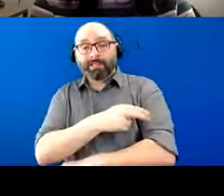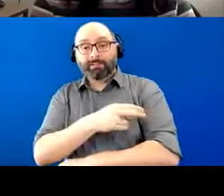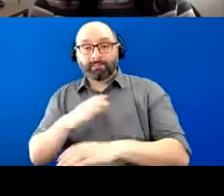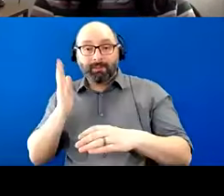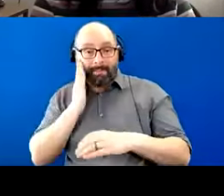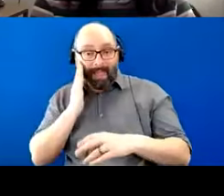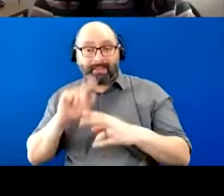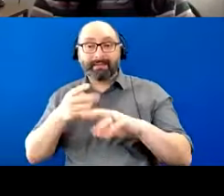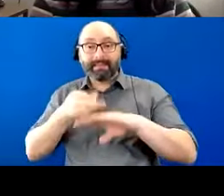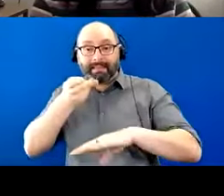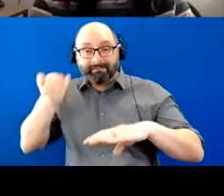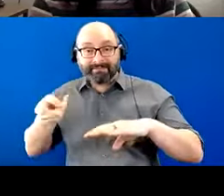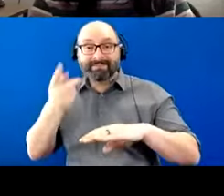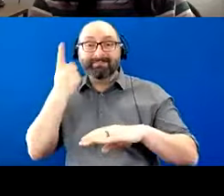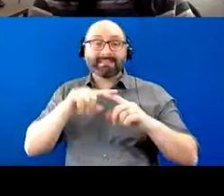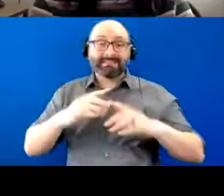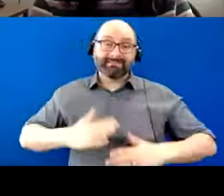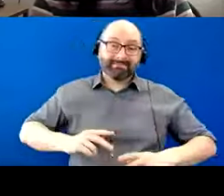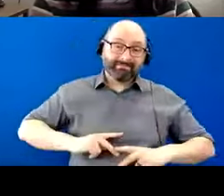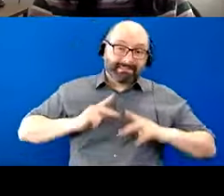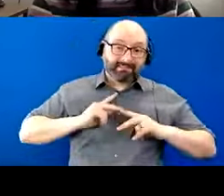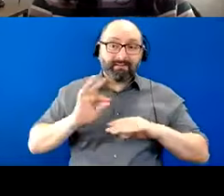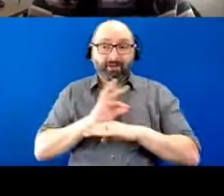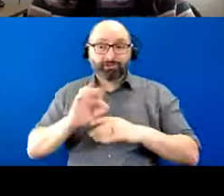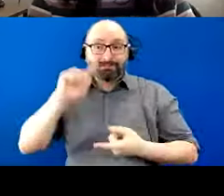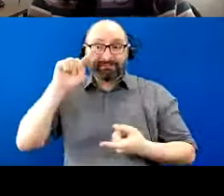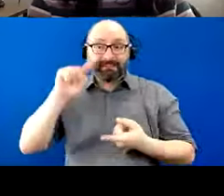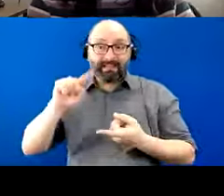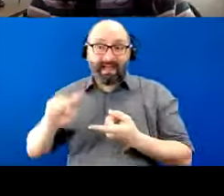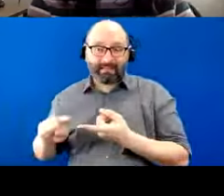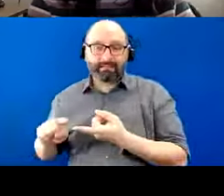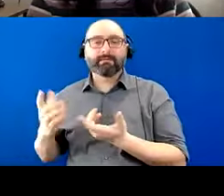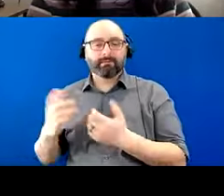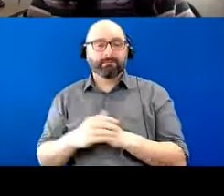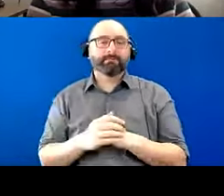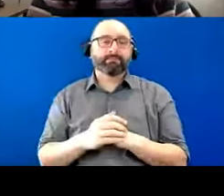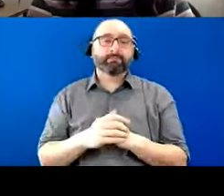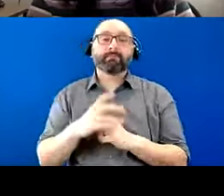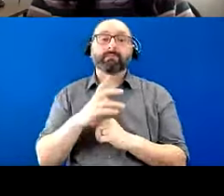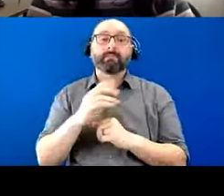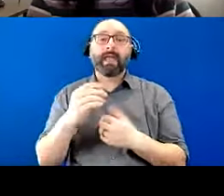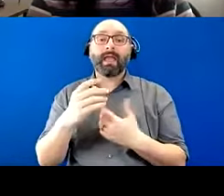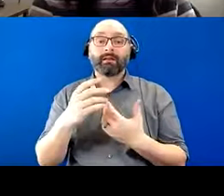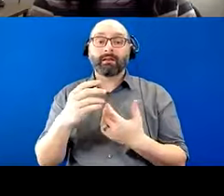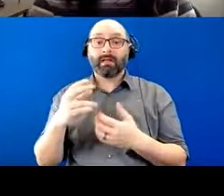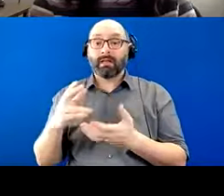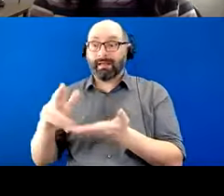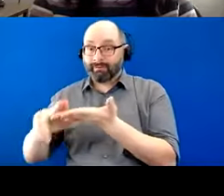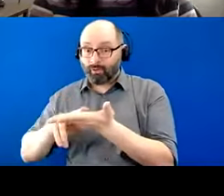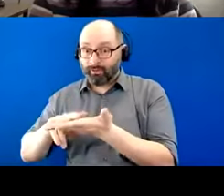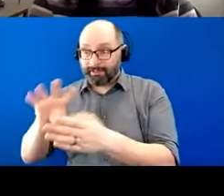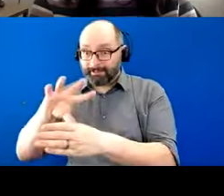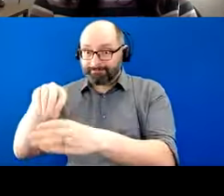his functional decline and physical decline at the time. And enrolling in hospice was a difficult